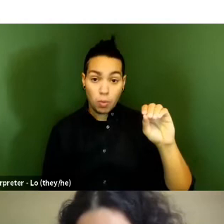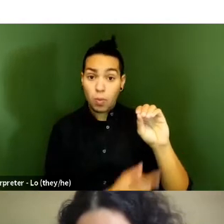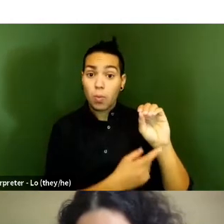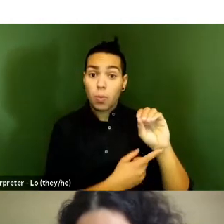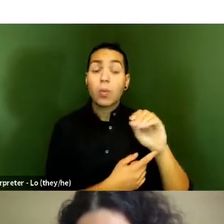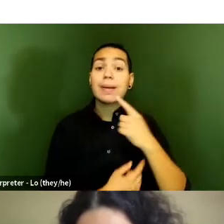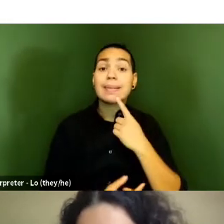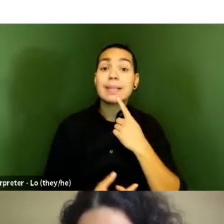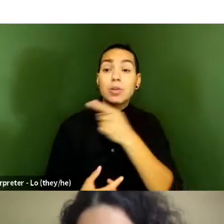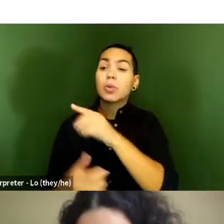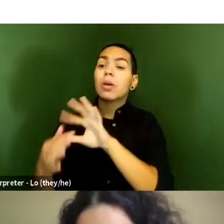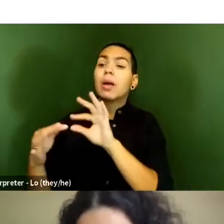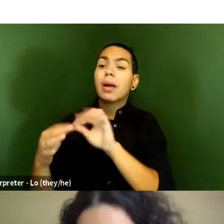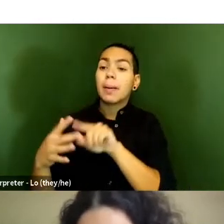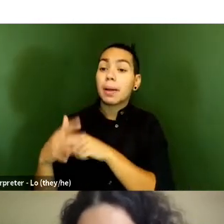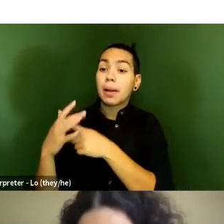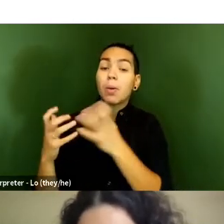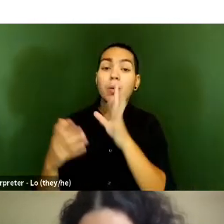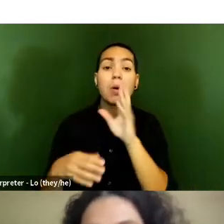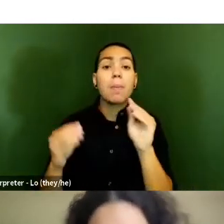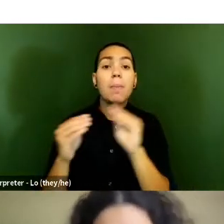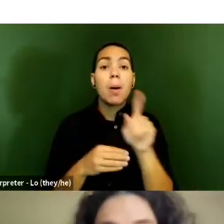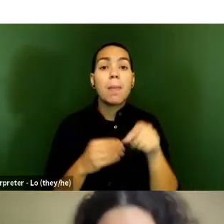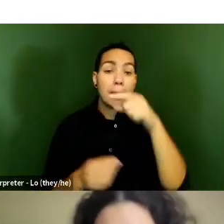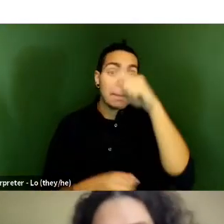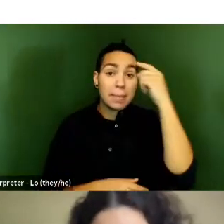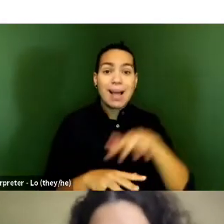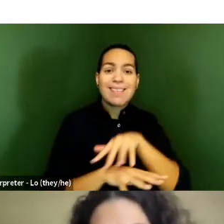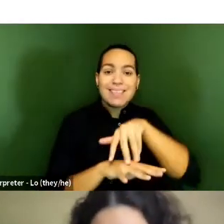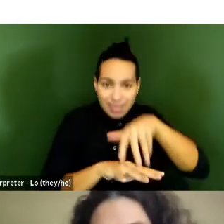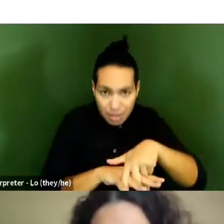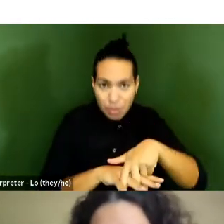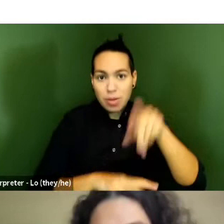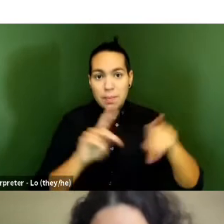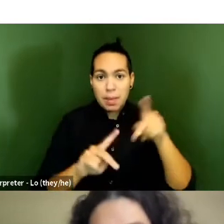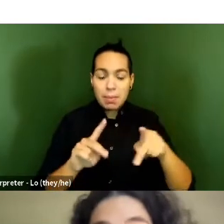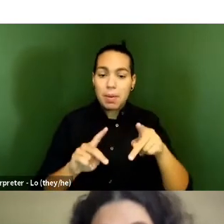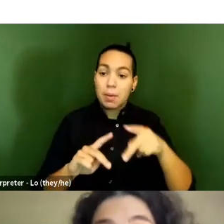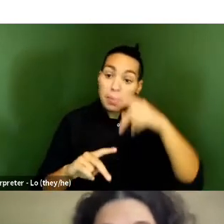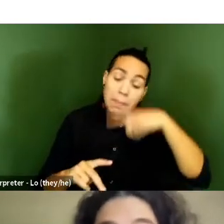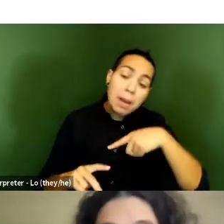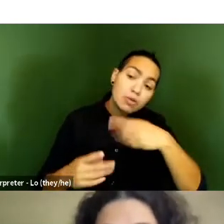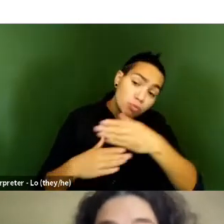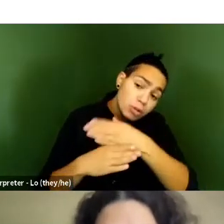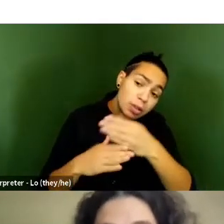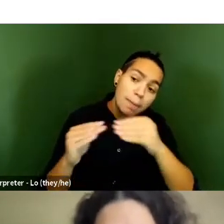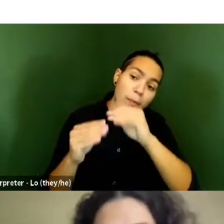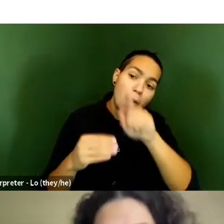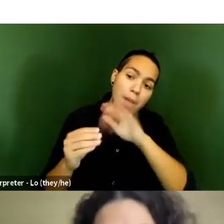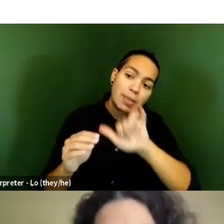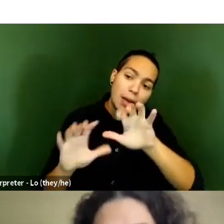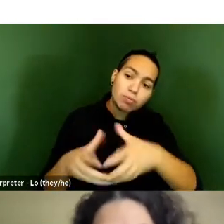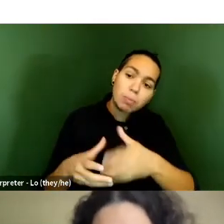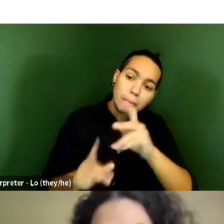at the beginning wanting to talk more about Black Indigenous folks. Can you speak a little bit more on that?